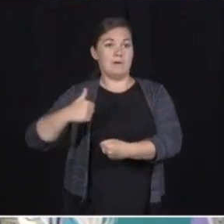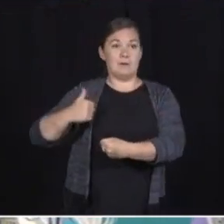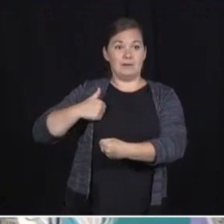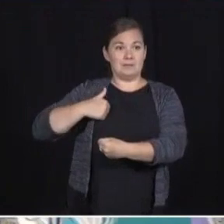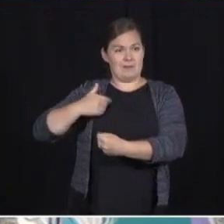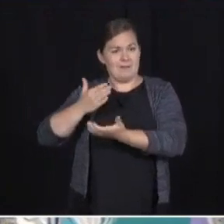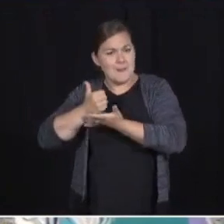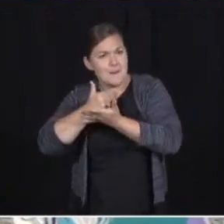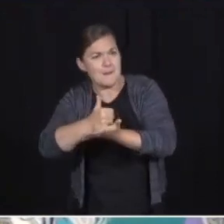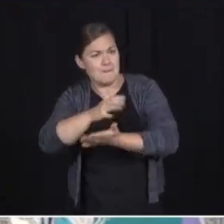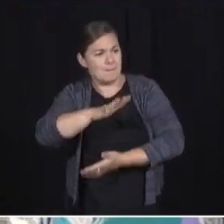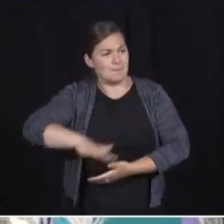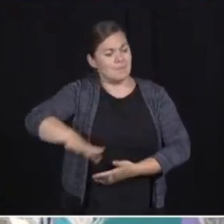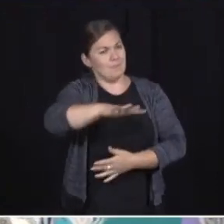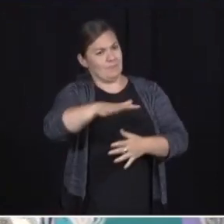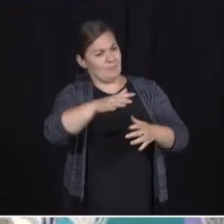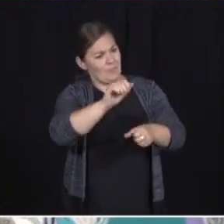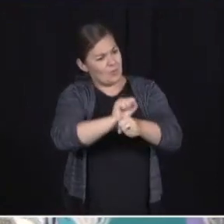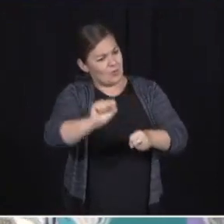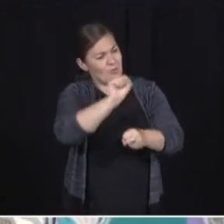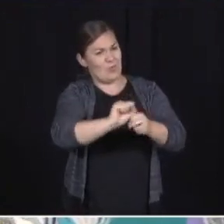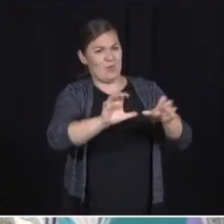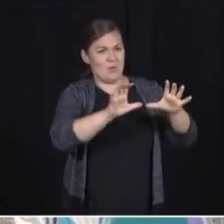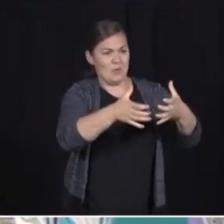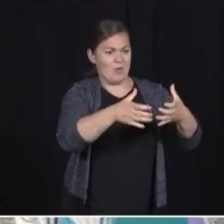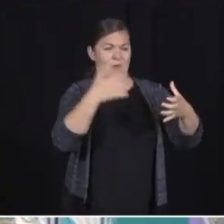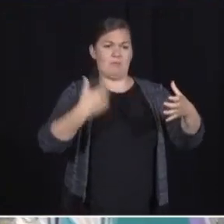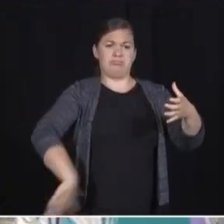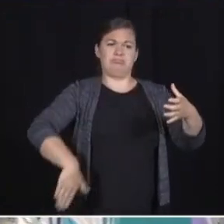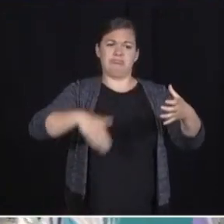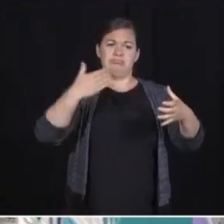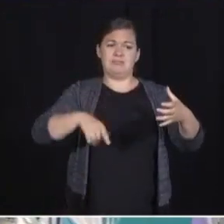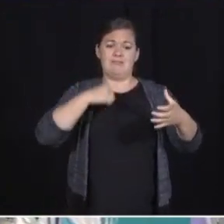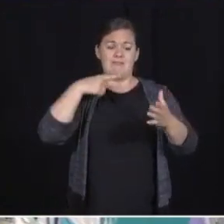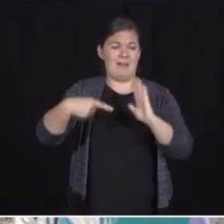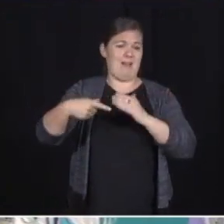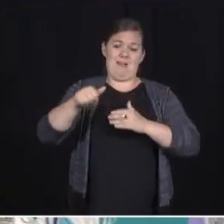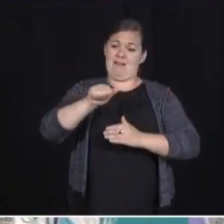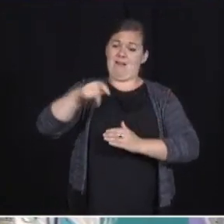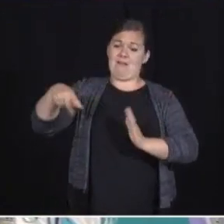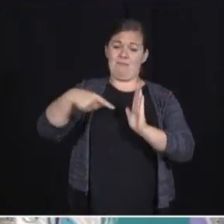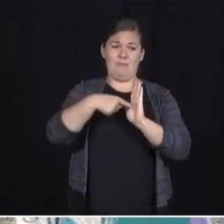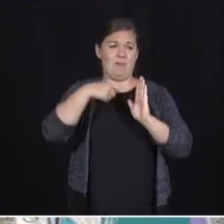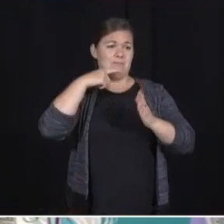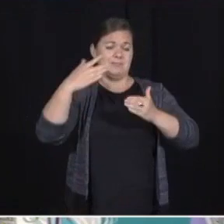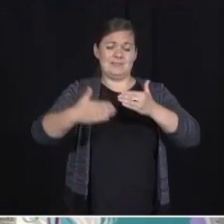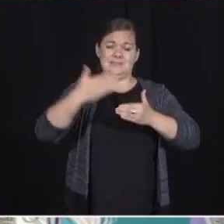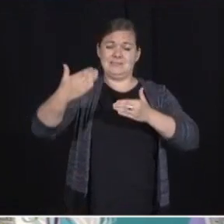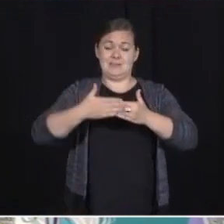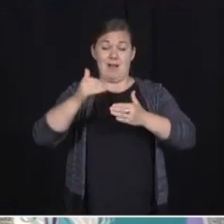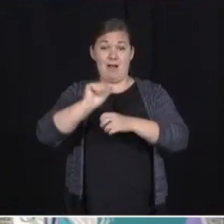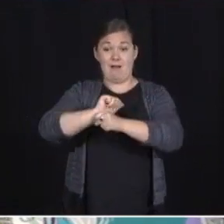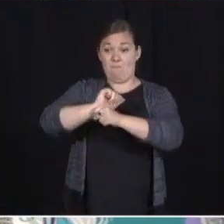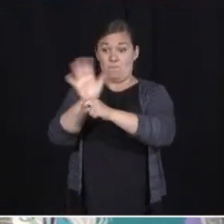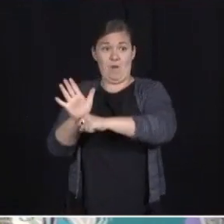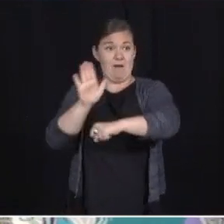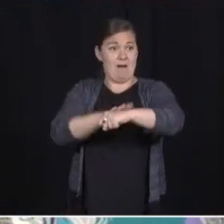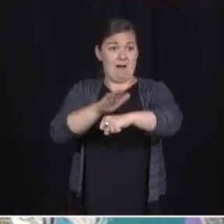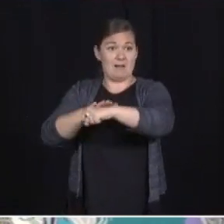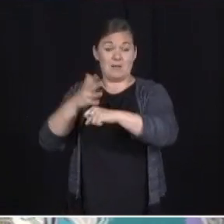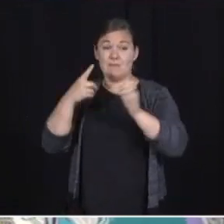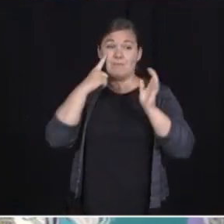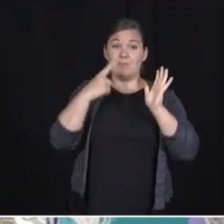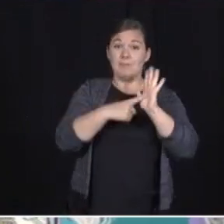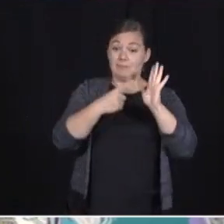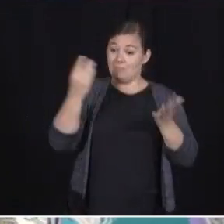initiative. Developing intuitive, user-friendly digital tools like COVID Alert is another example how